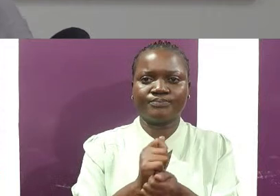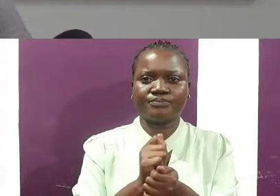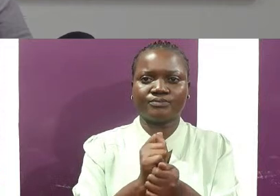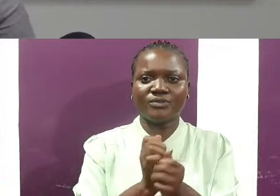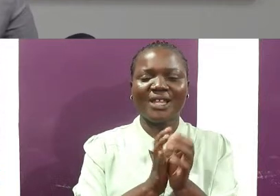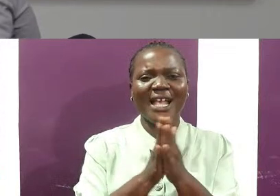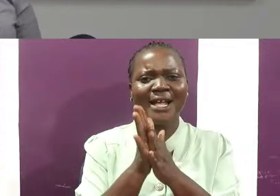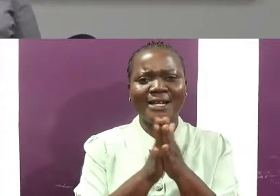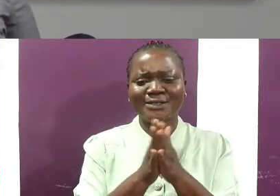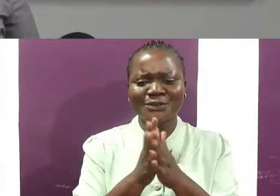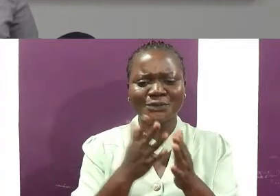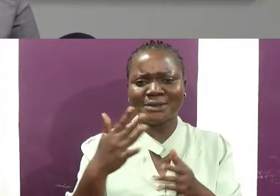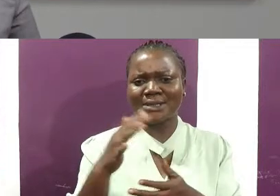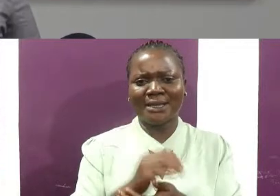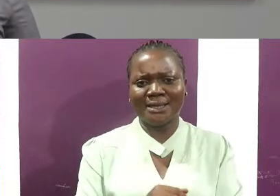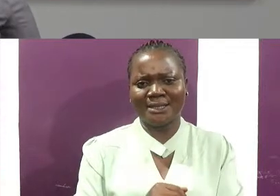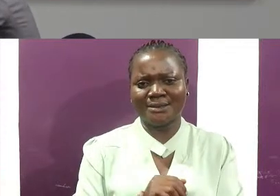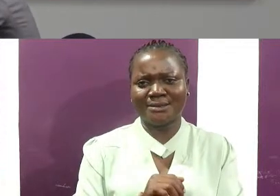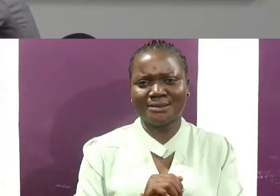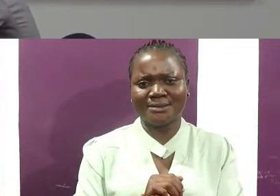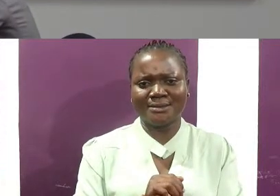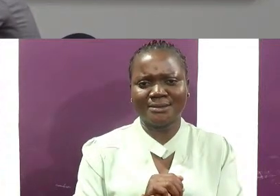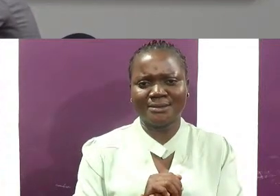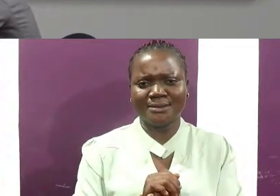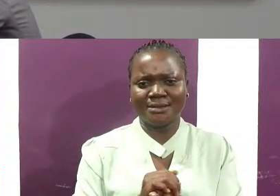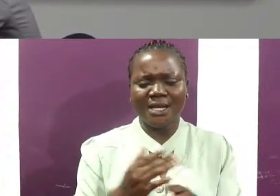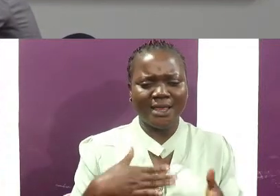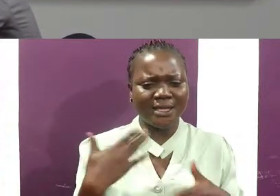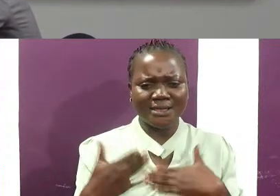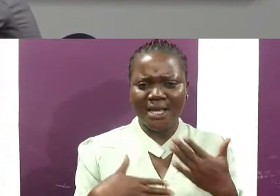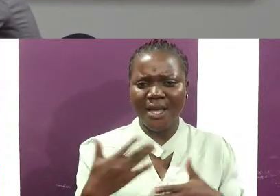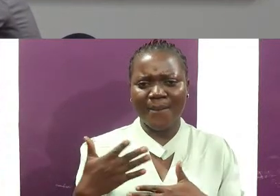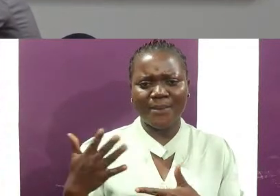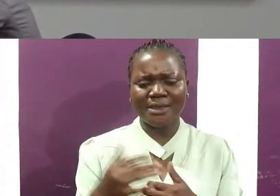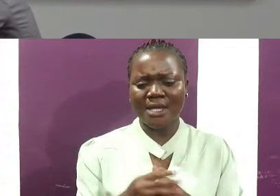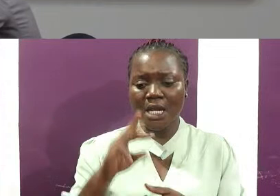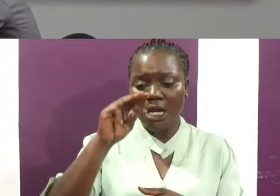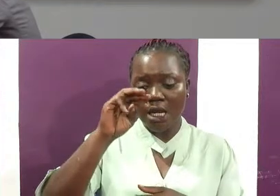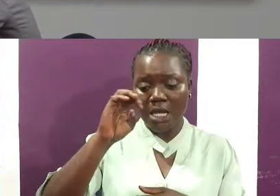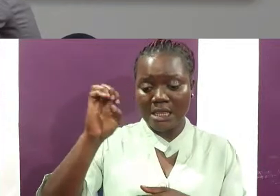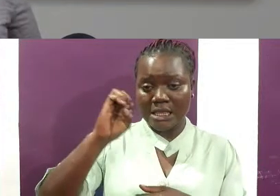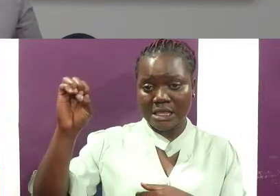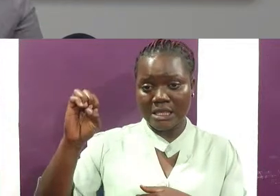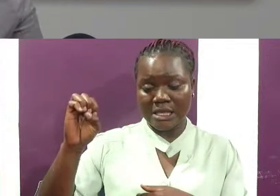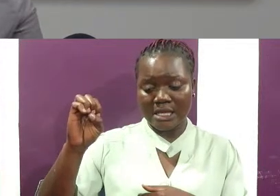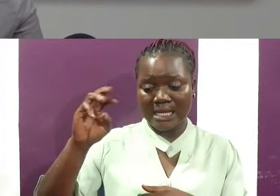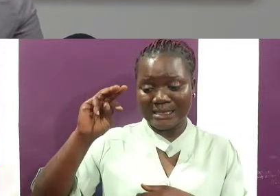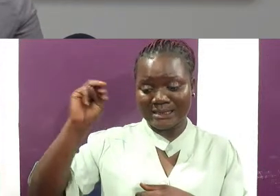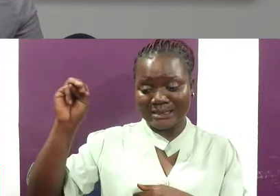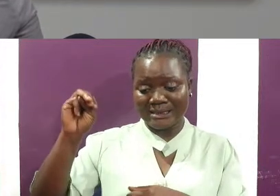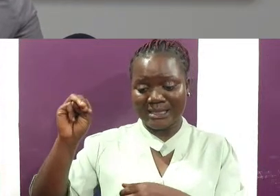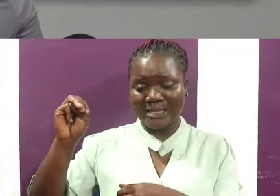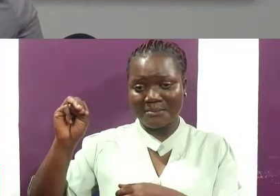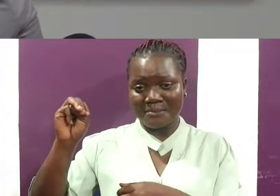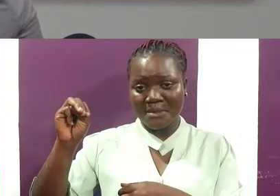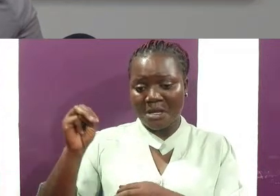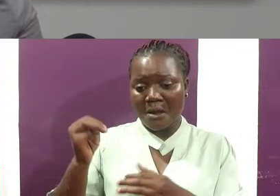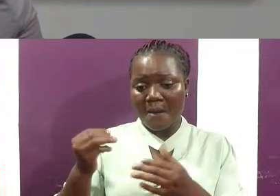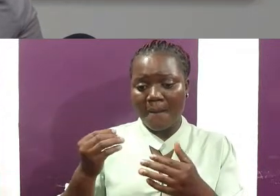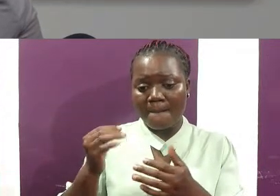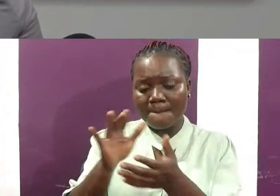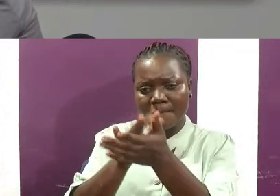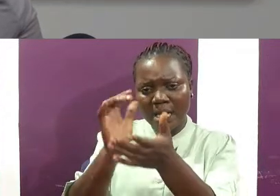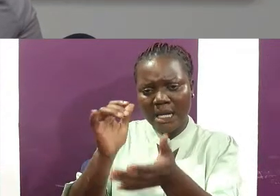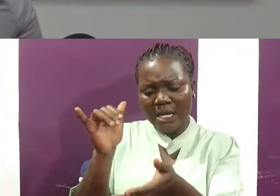say, and I'll let you move on to the next question here, the next thought. They believed that what he was doing matched what they believed